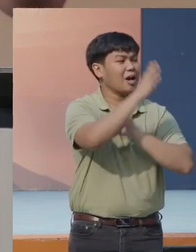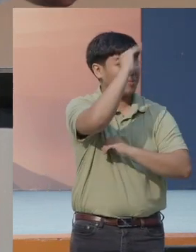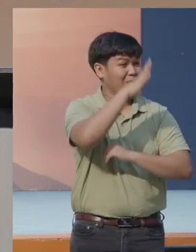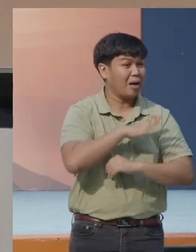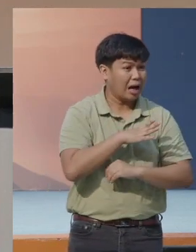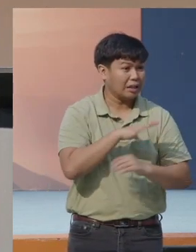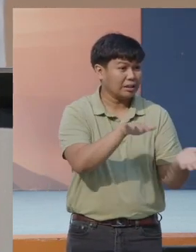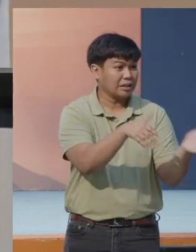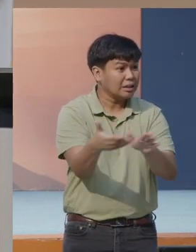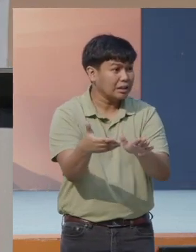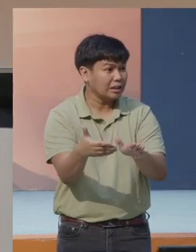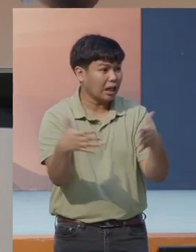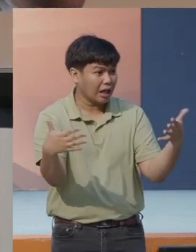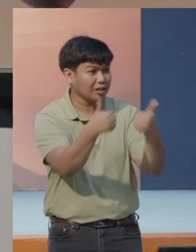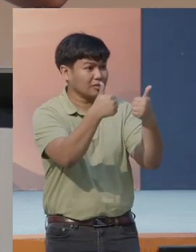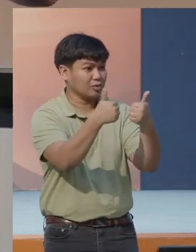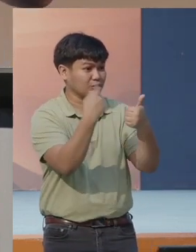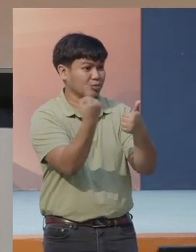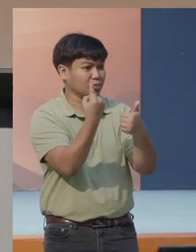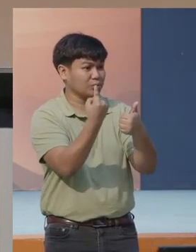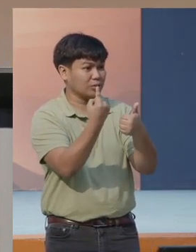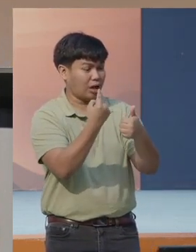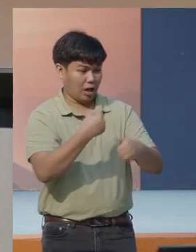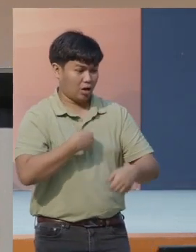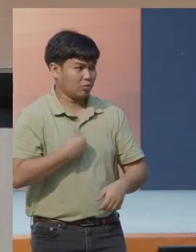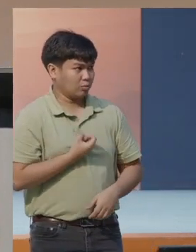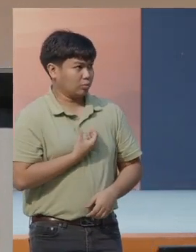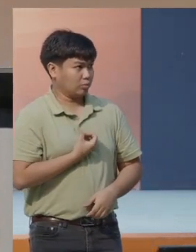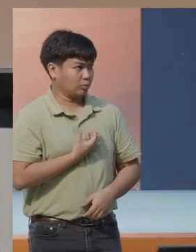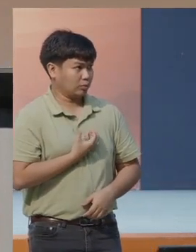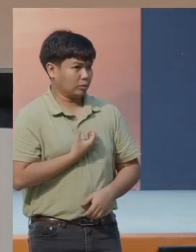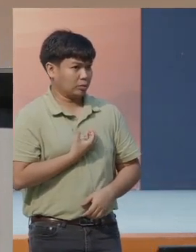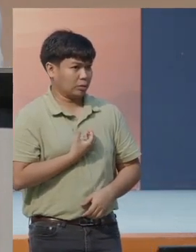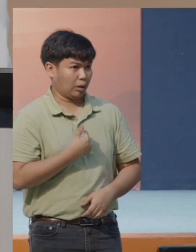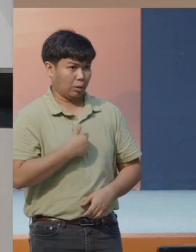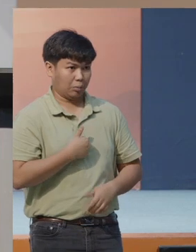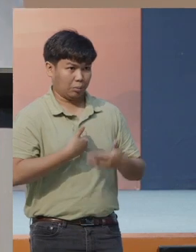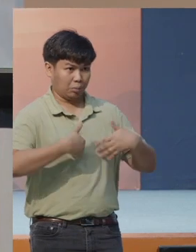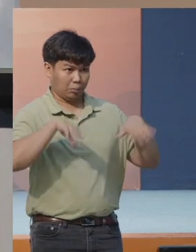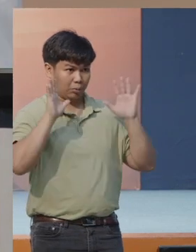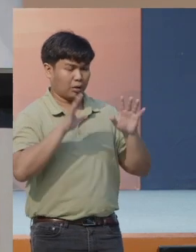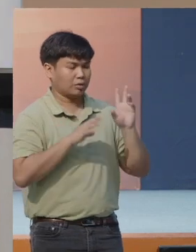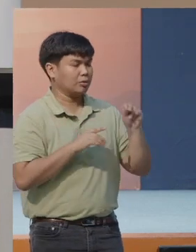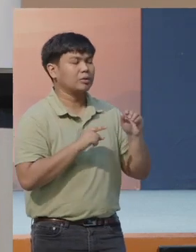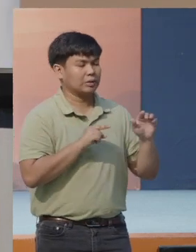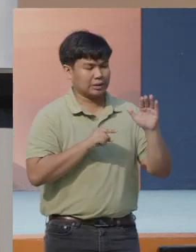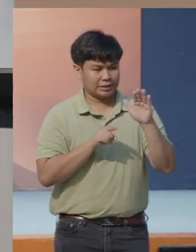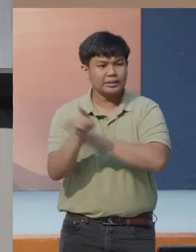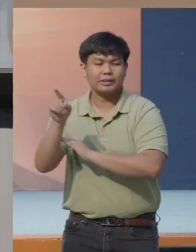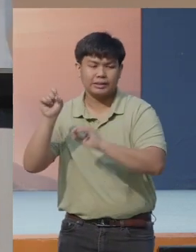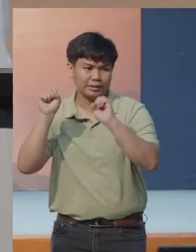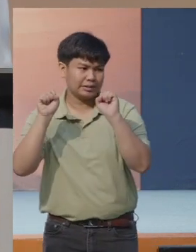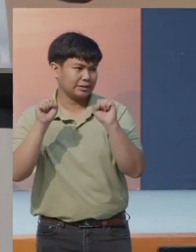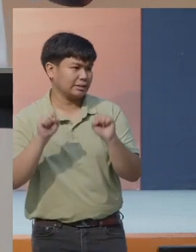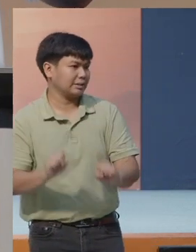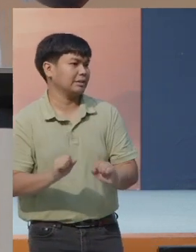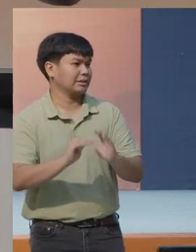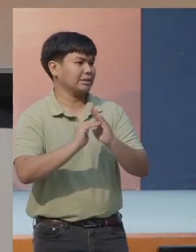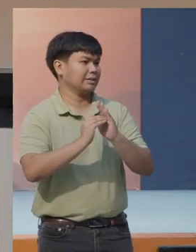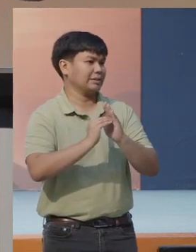he dies, he may flee to one of these cities of refuge and